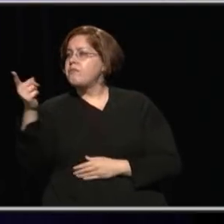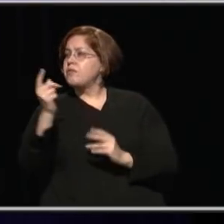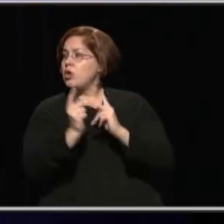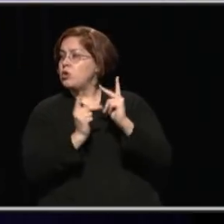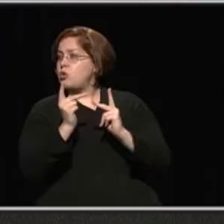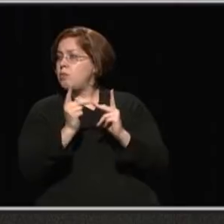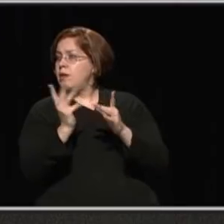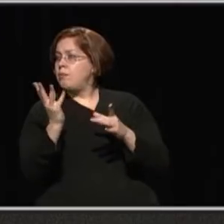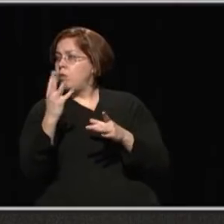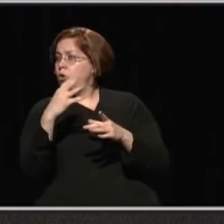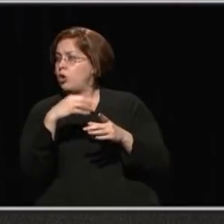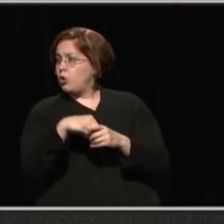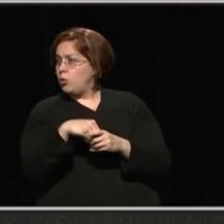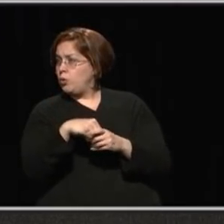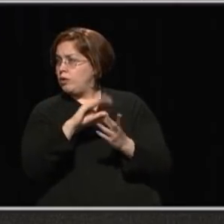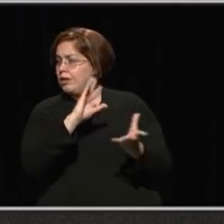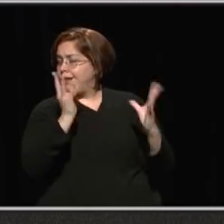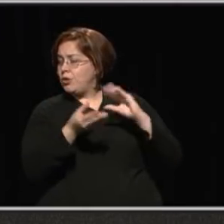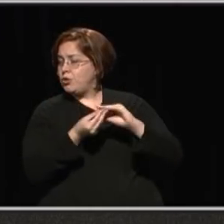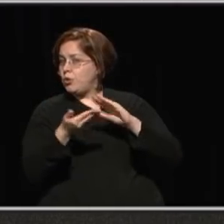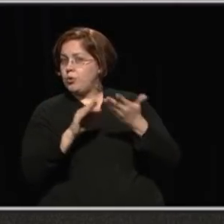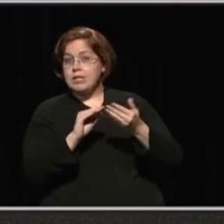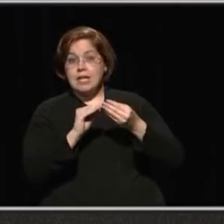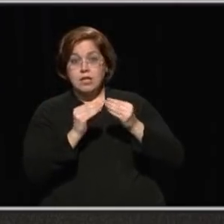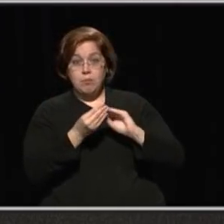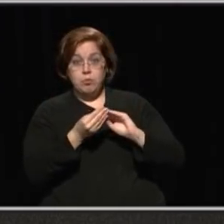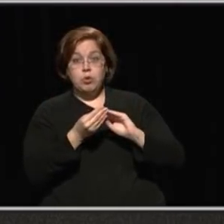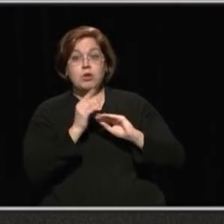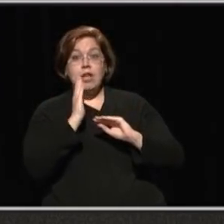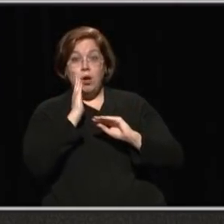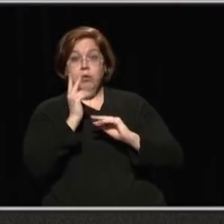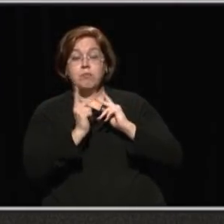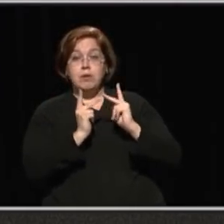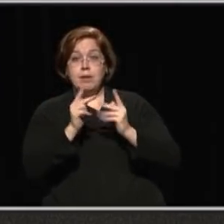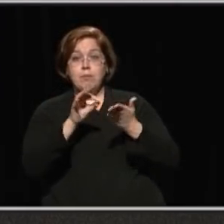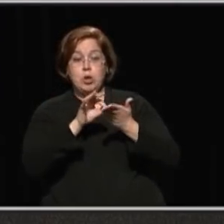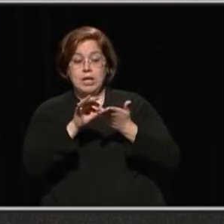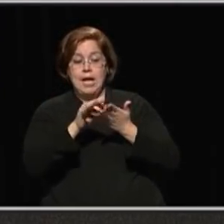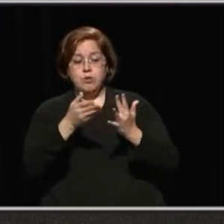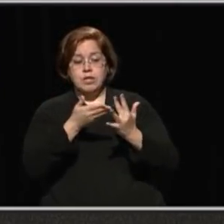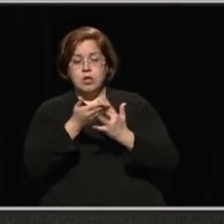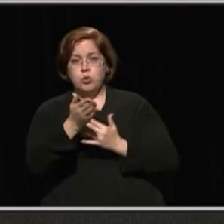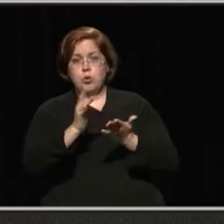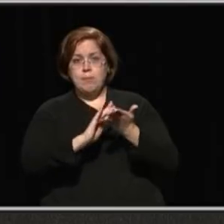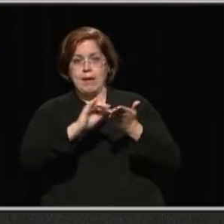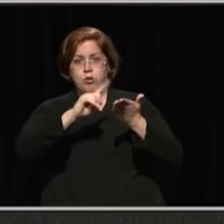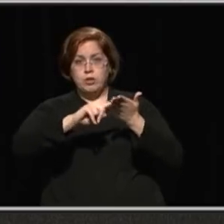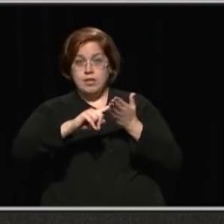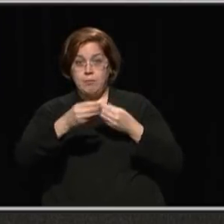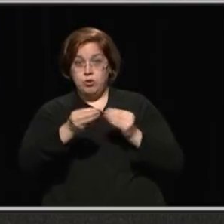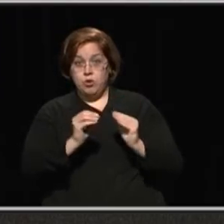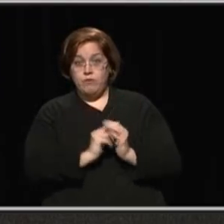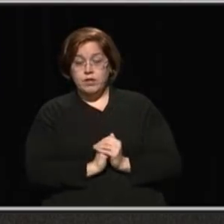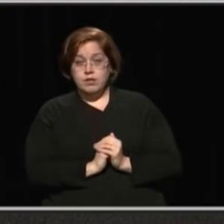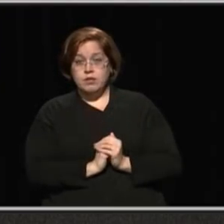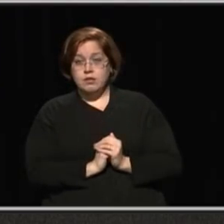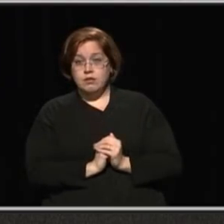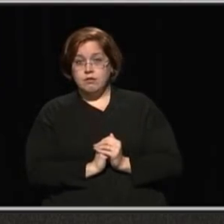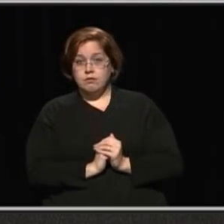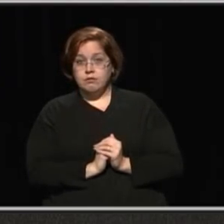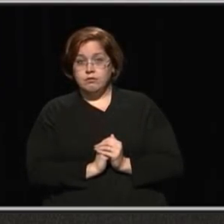were included in the total deaths would be people who were counted through the medical examiner's office